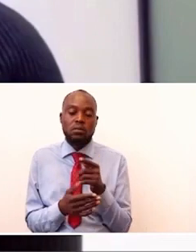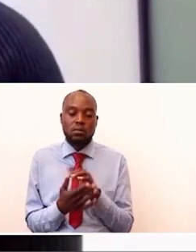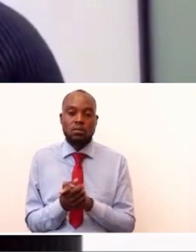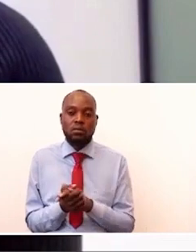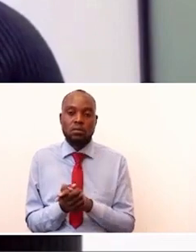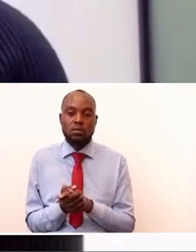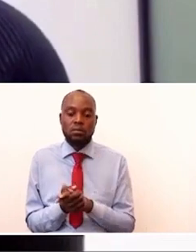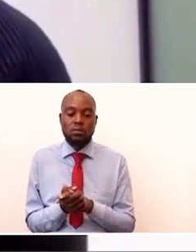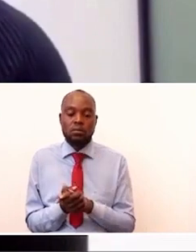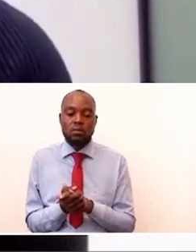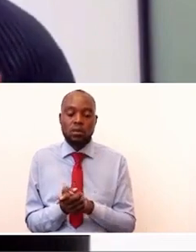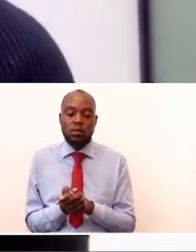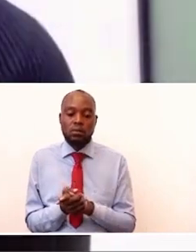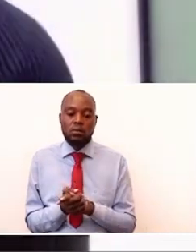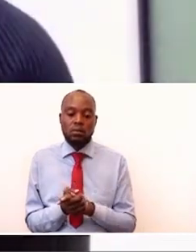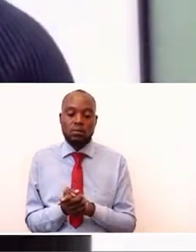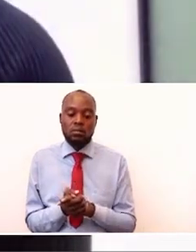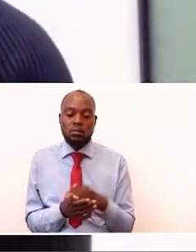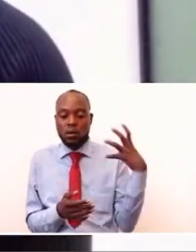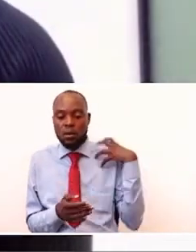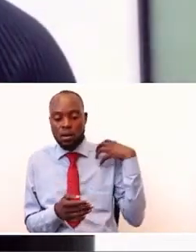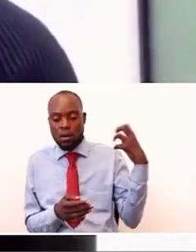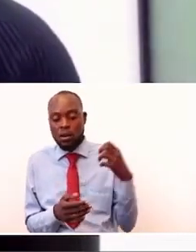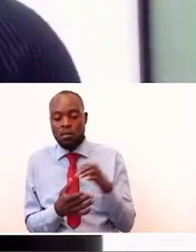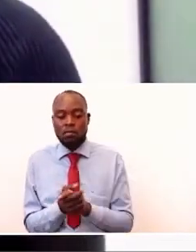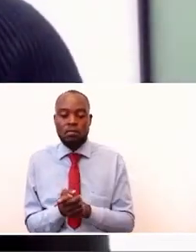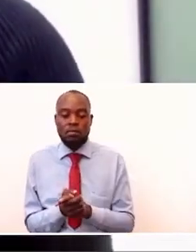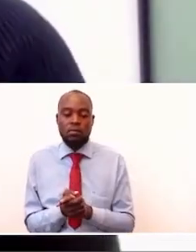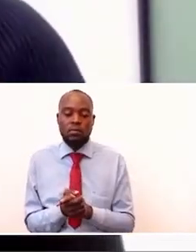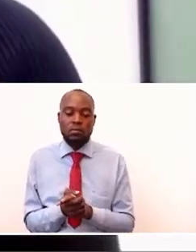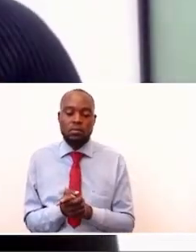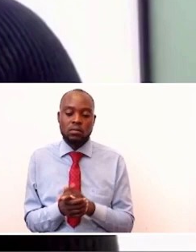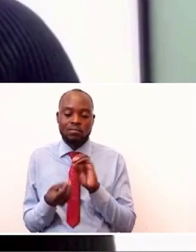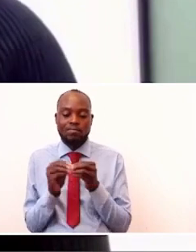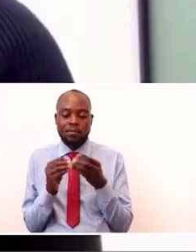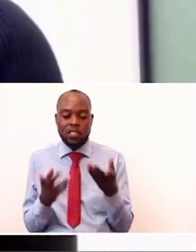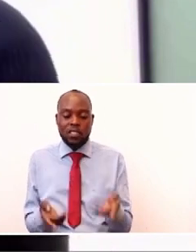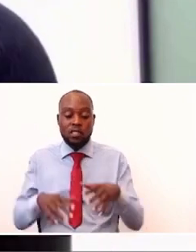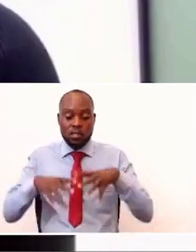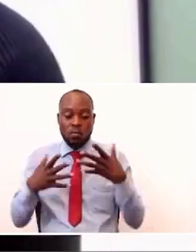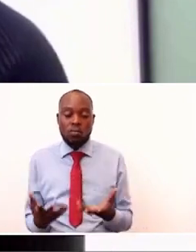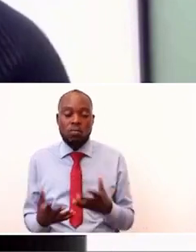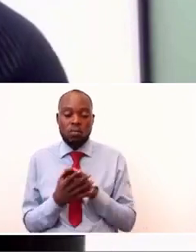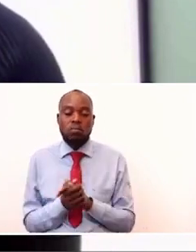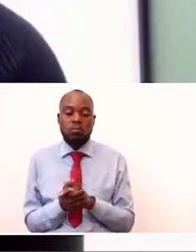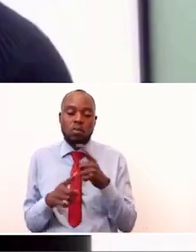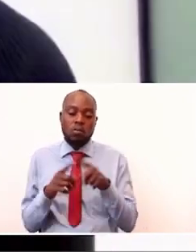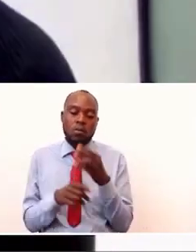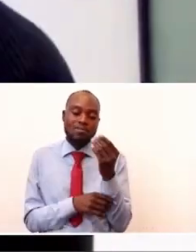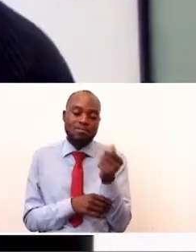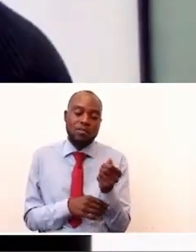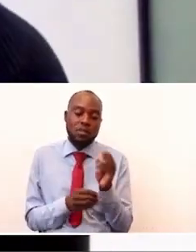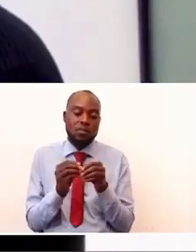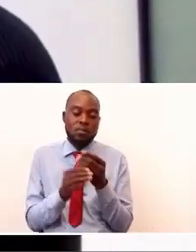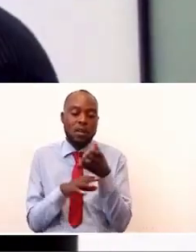and why are governments really apprehensive about these virtual currencies and what do we do about